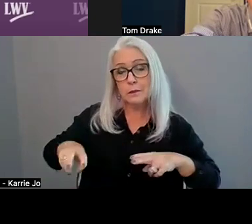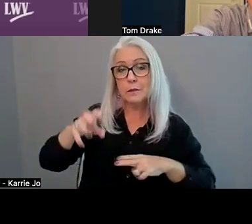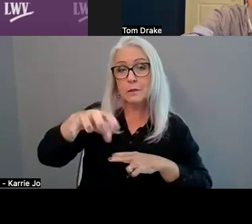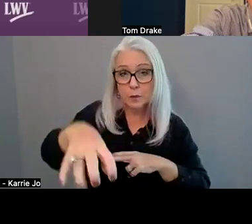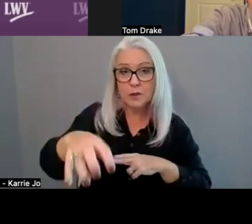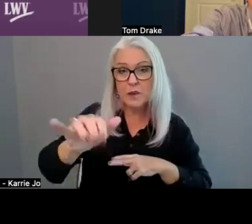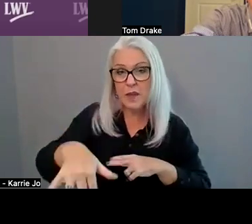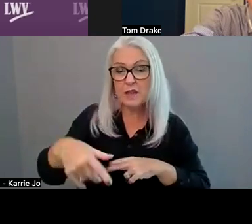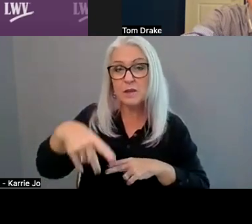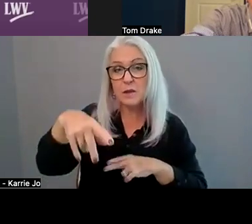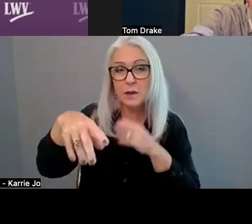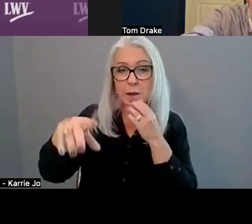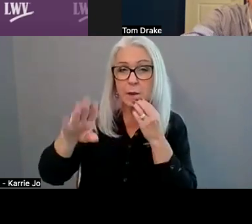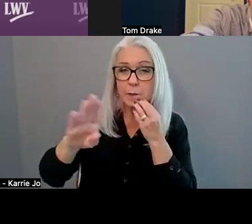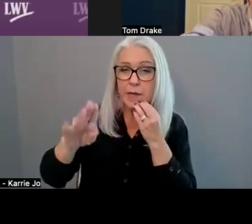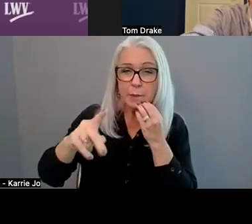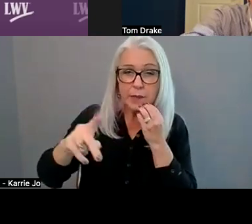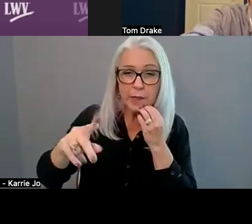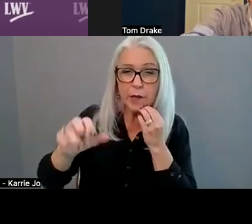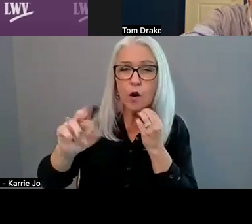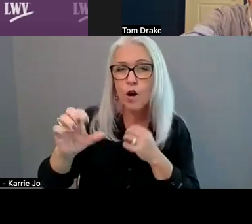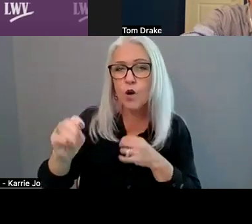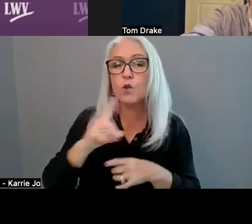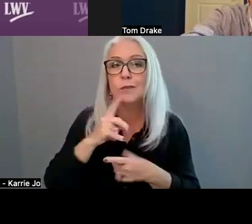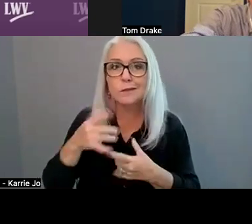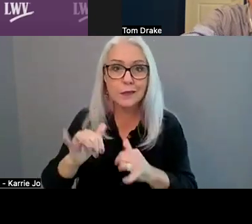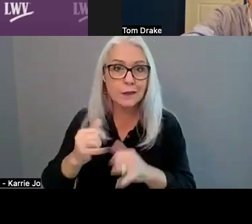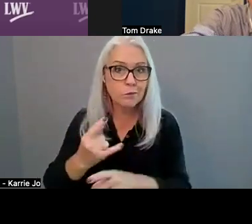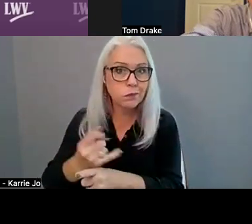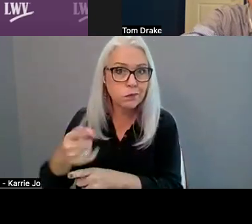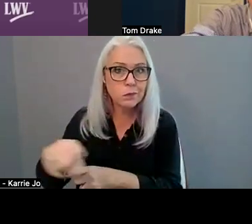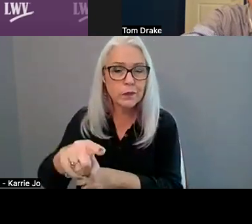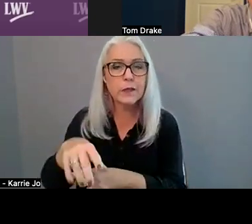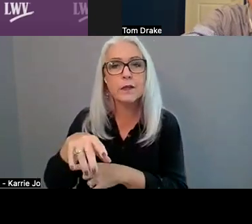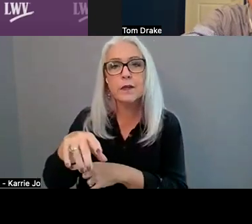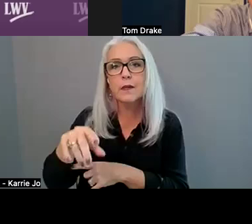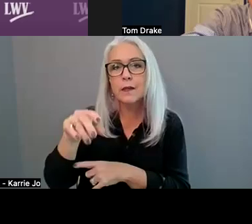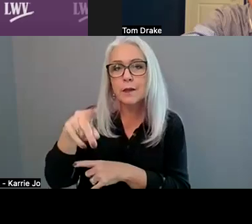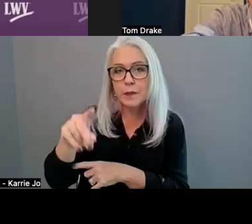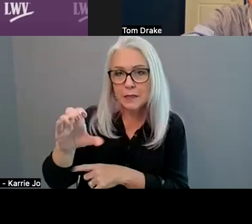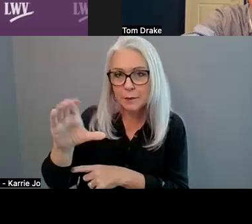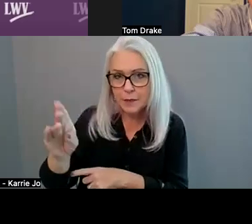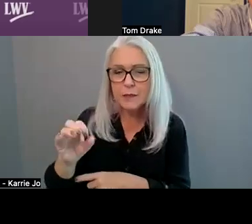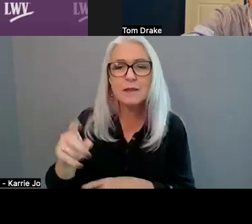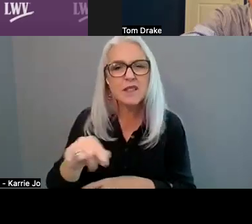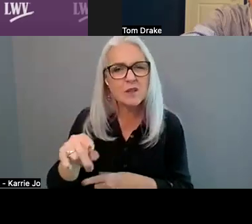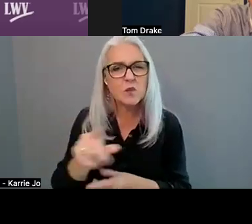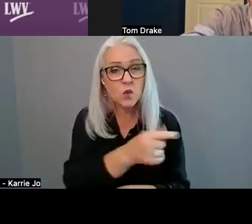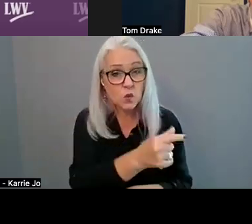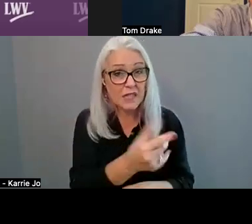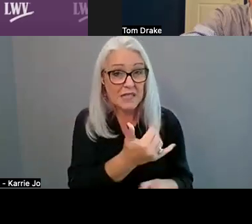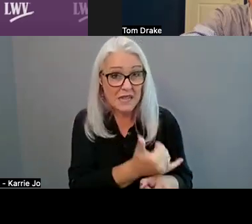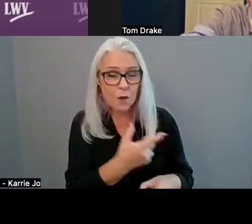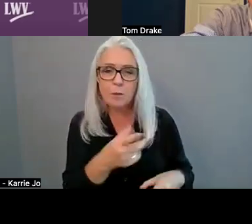that's still poisoned with PCBs. The area to the south of it is green. It's cleaned up. It can be redeveloped. We just can't access it right